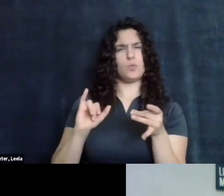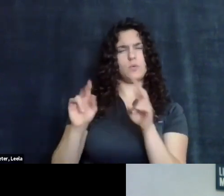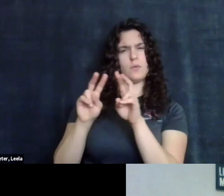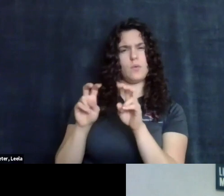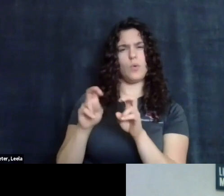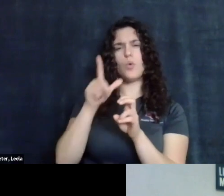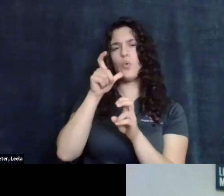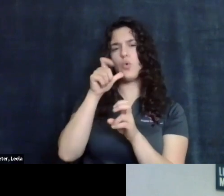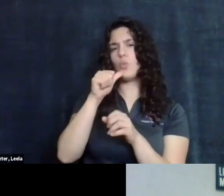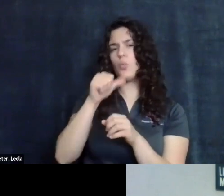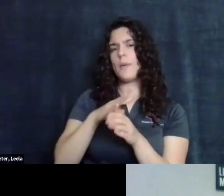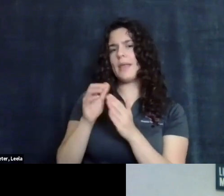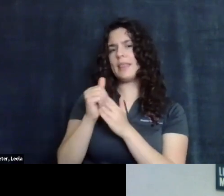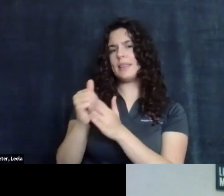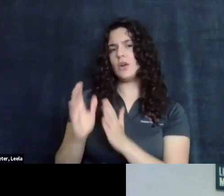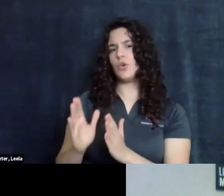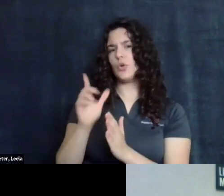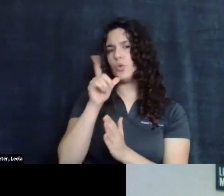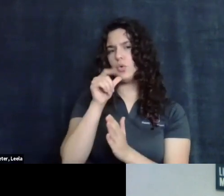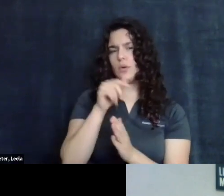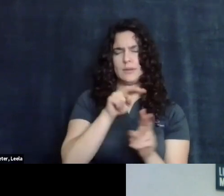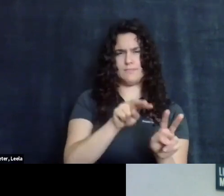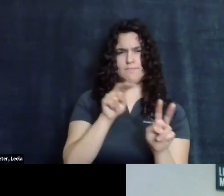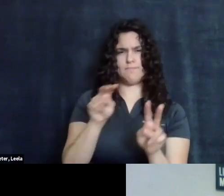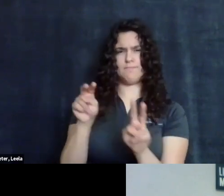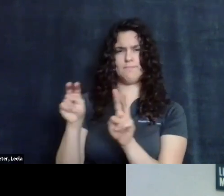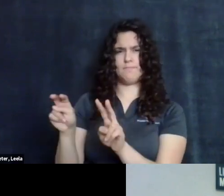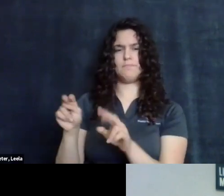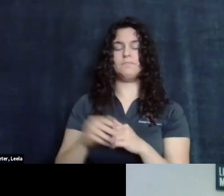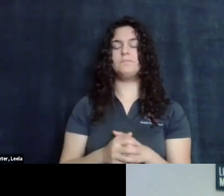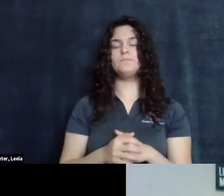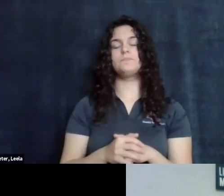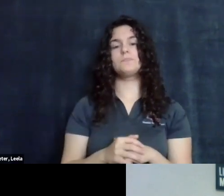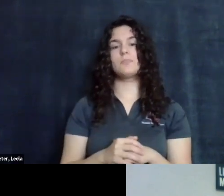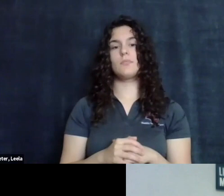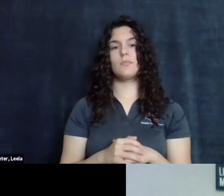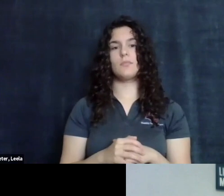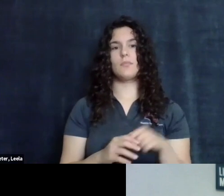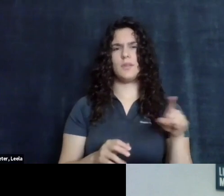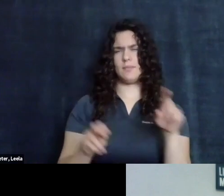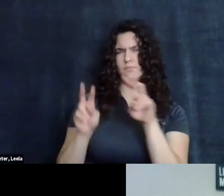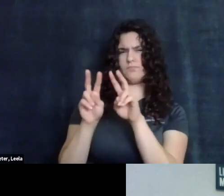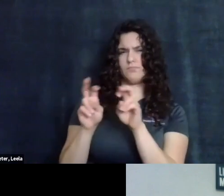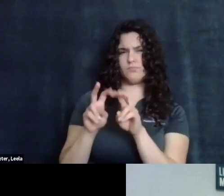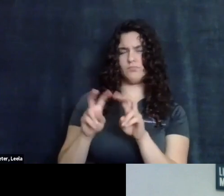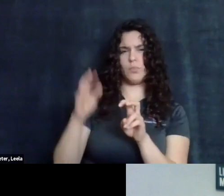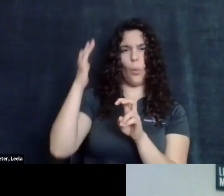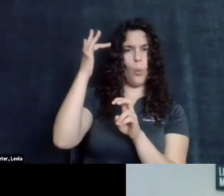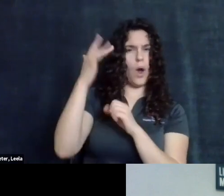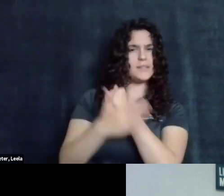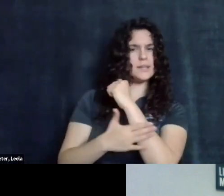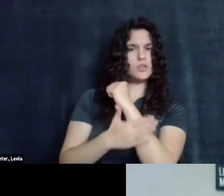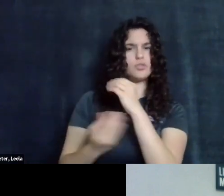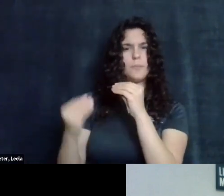leaders. Again, 3 ladies. And they said, what makes certain countries promote more women